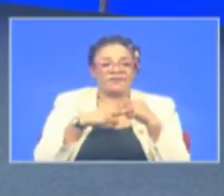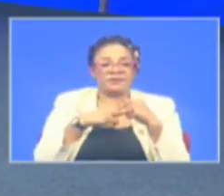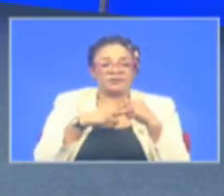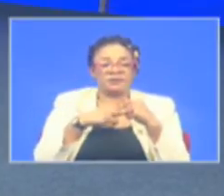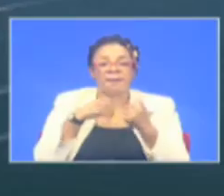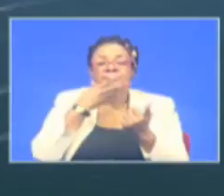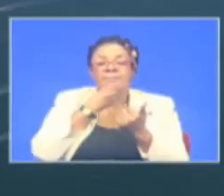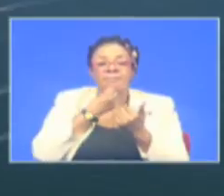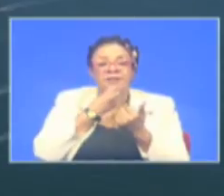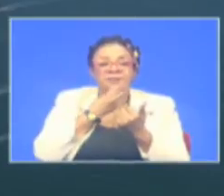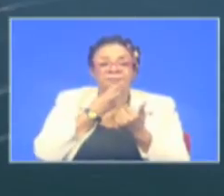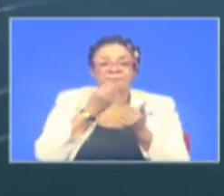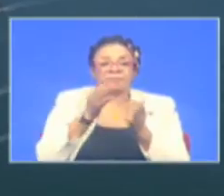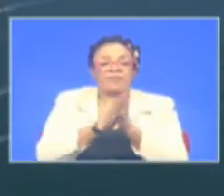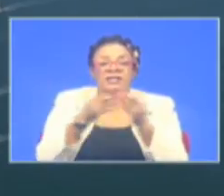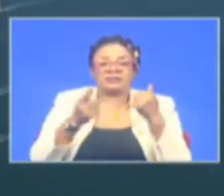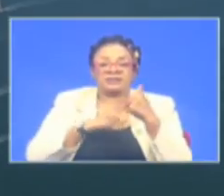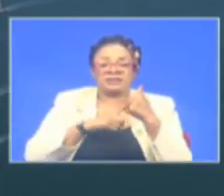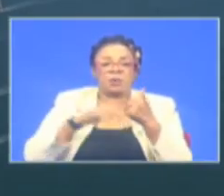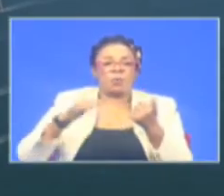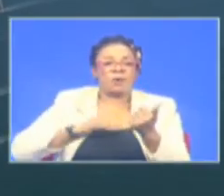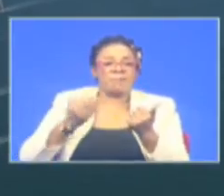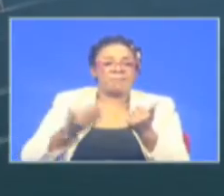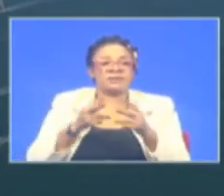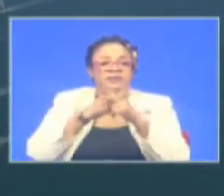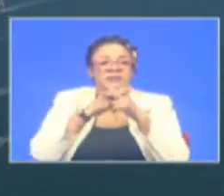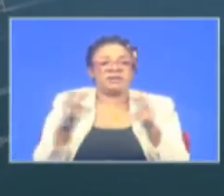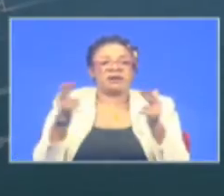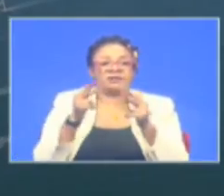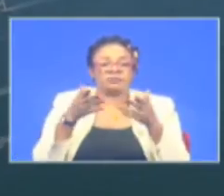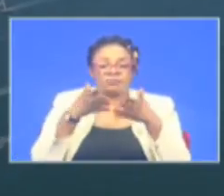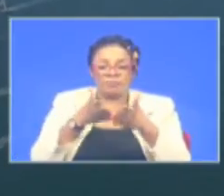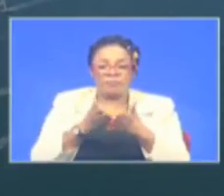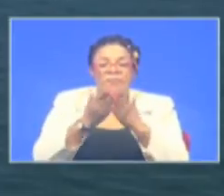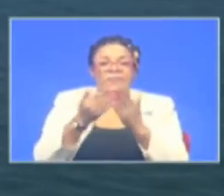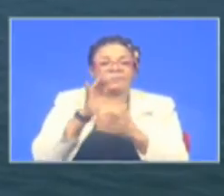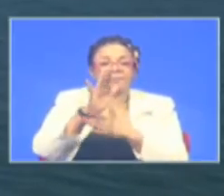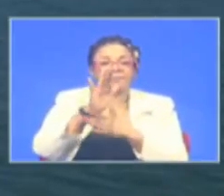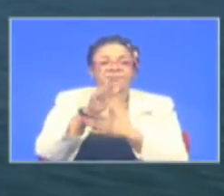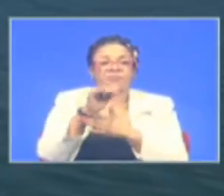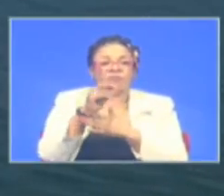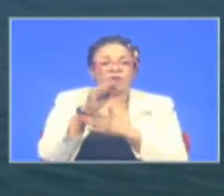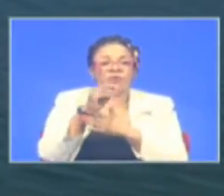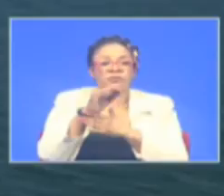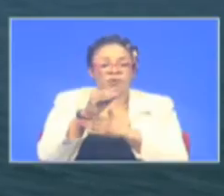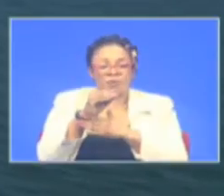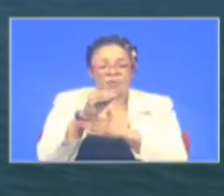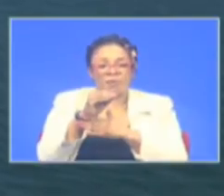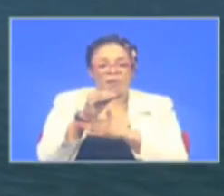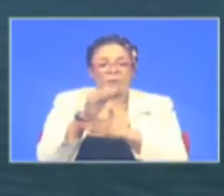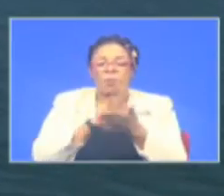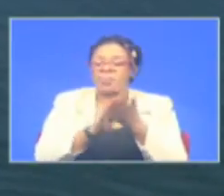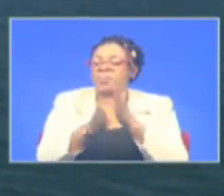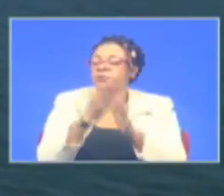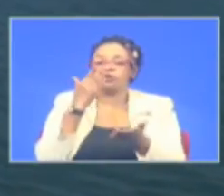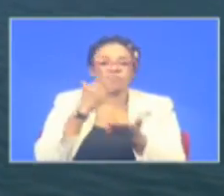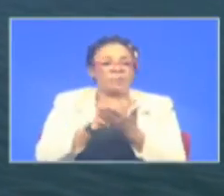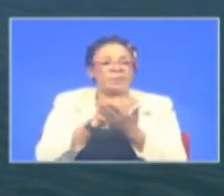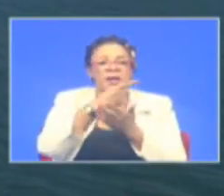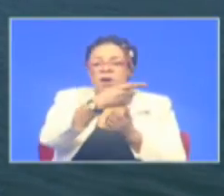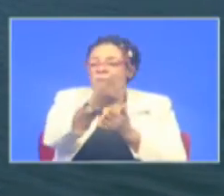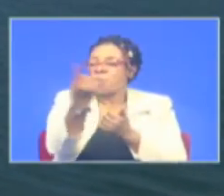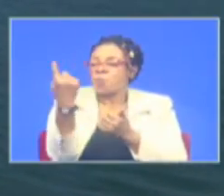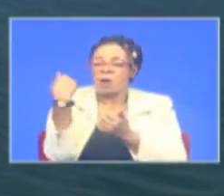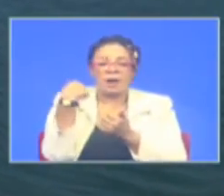men and 6 women set sail on their monohulls for a solo non-stop round-the-world race.